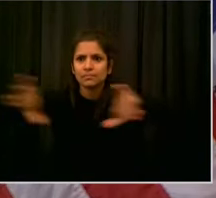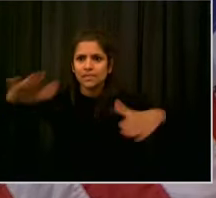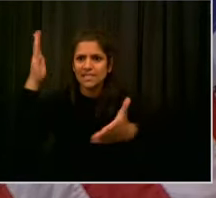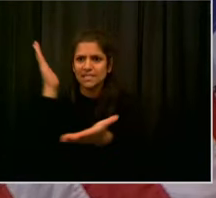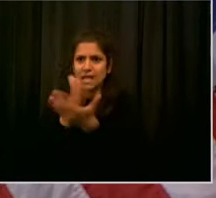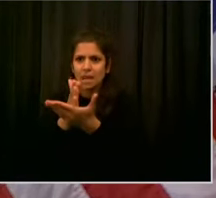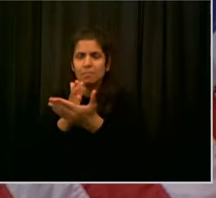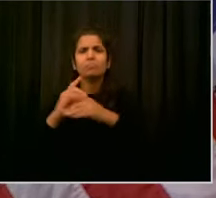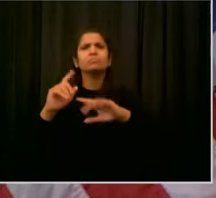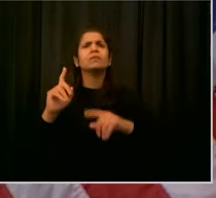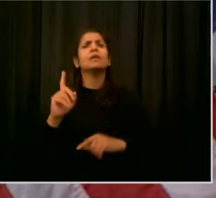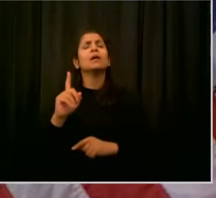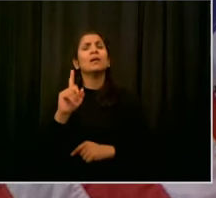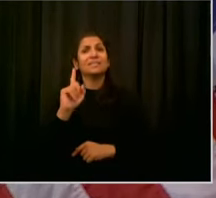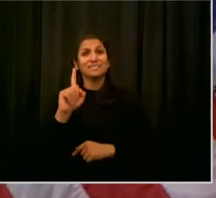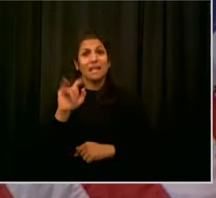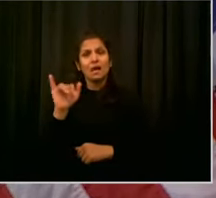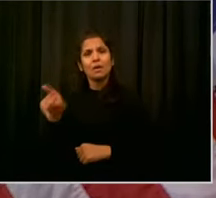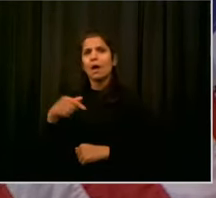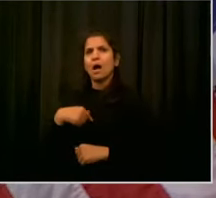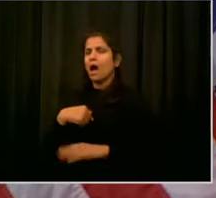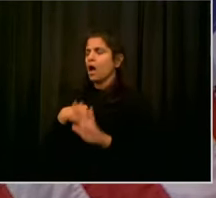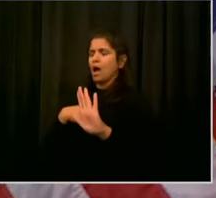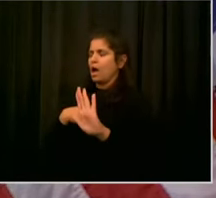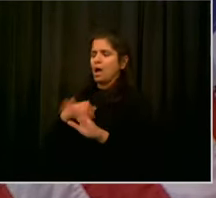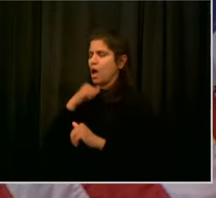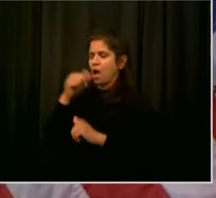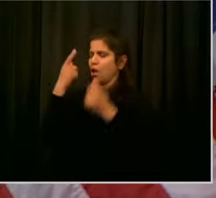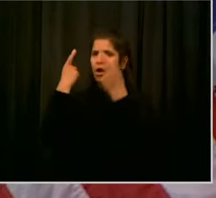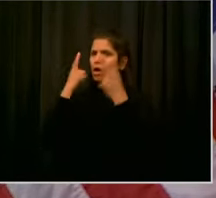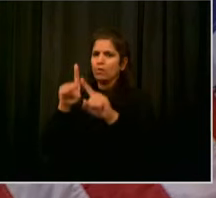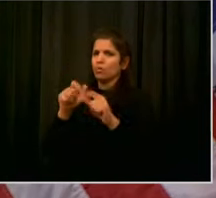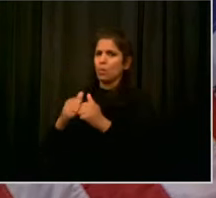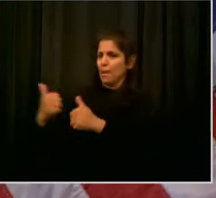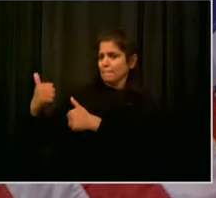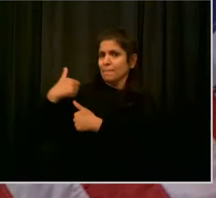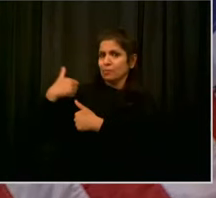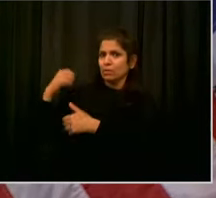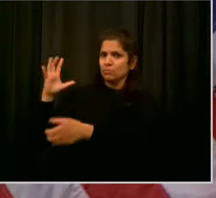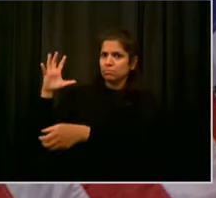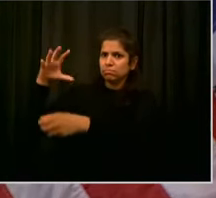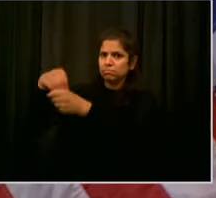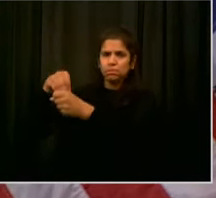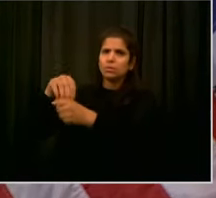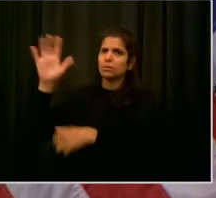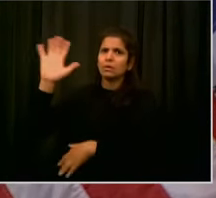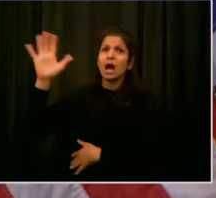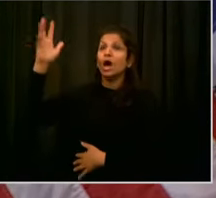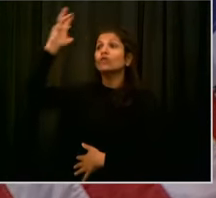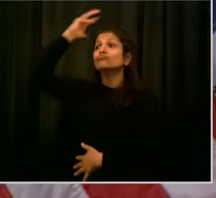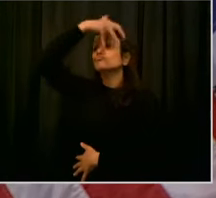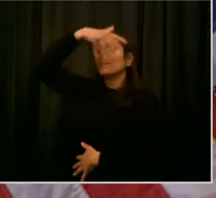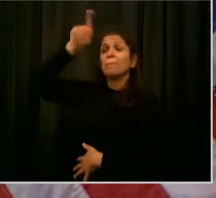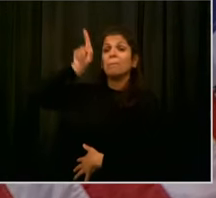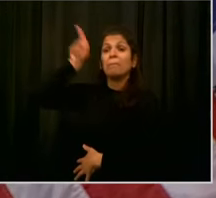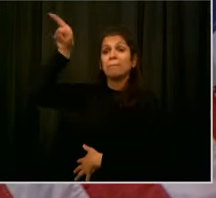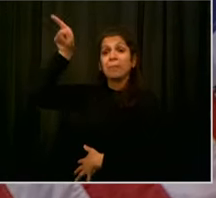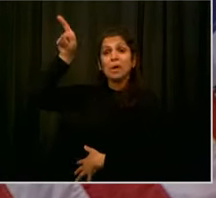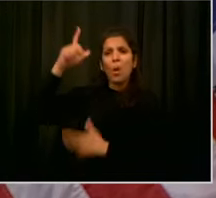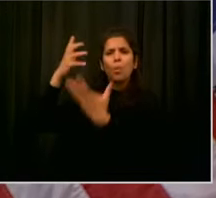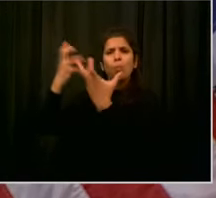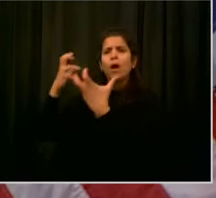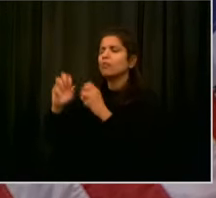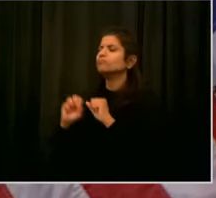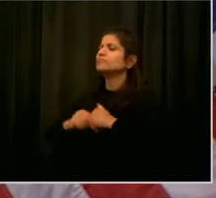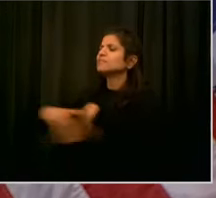to see our military put in such a compromised position, but I can guarantee you people within the military now and people who